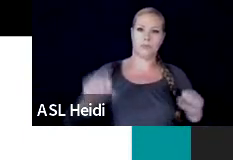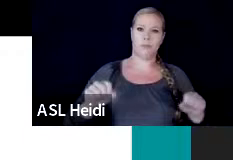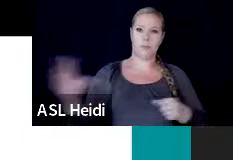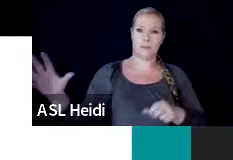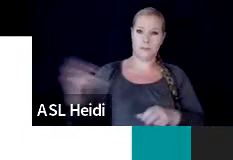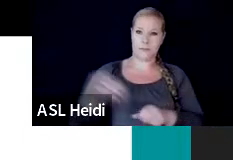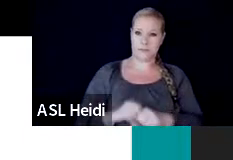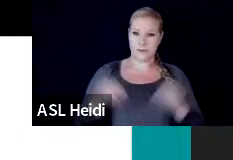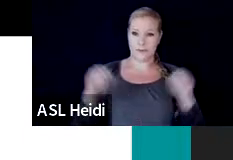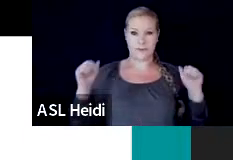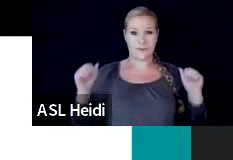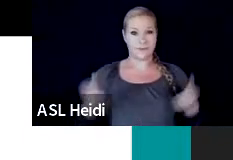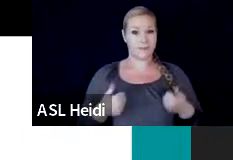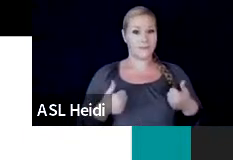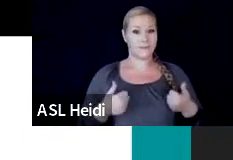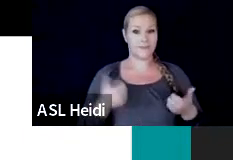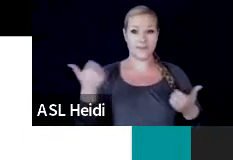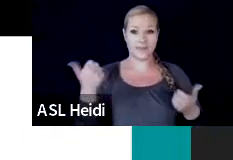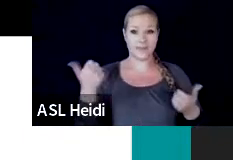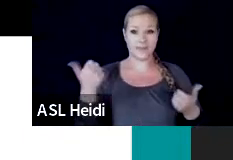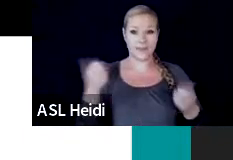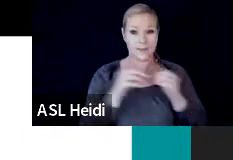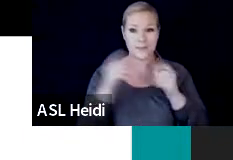other questions, I'd be happy to take them.